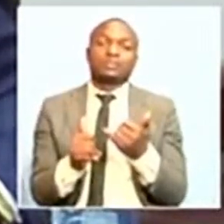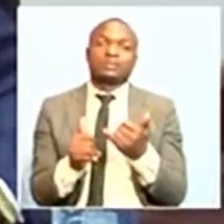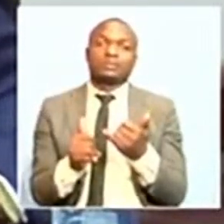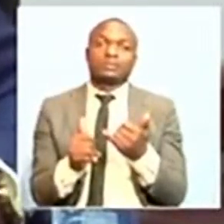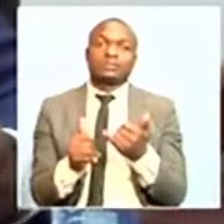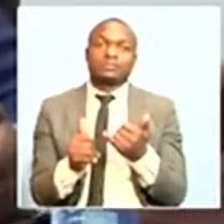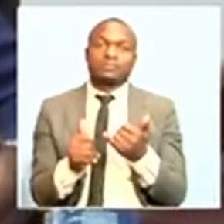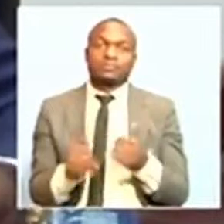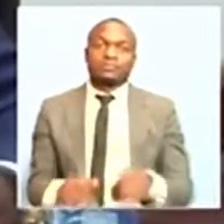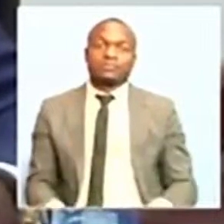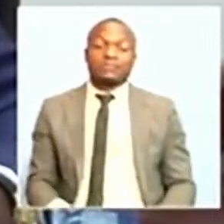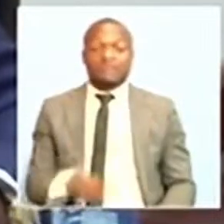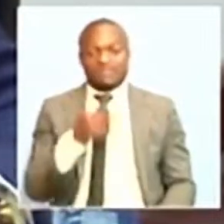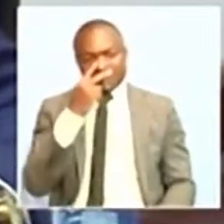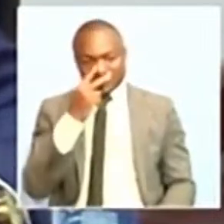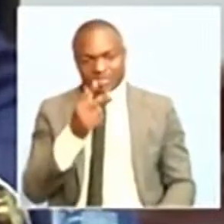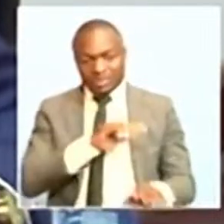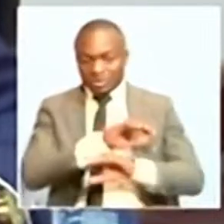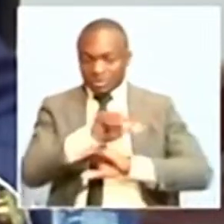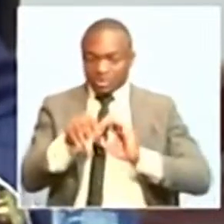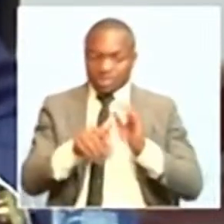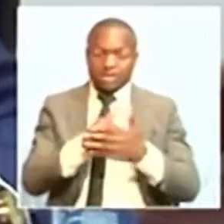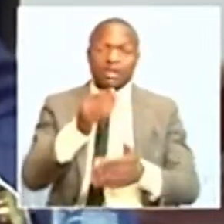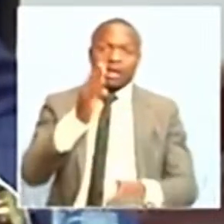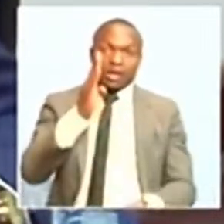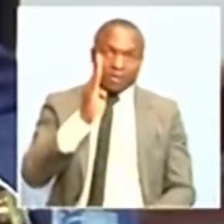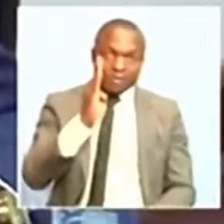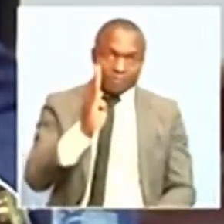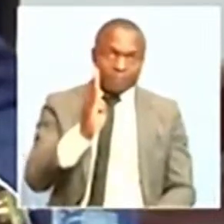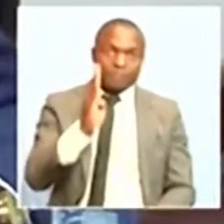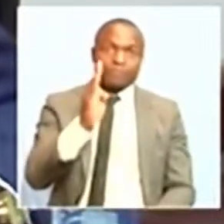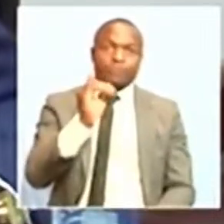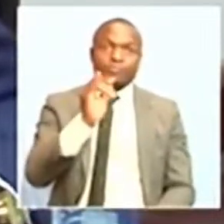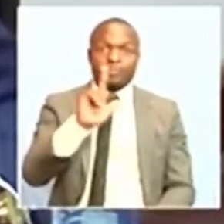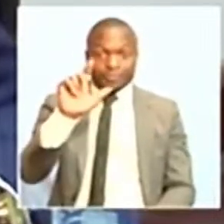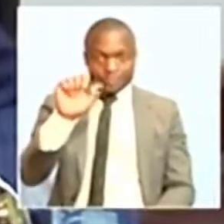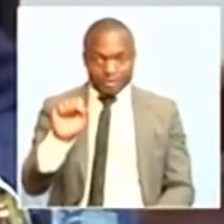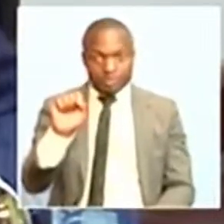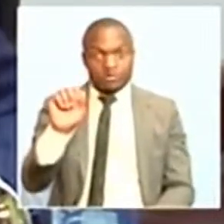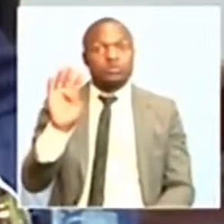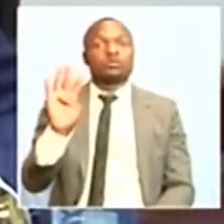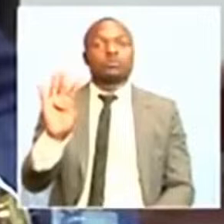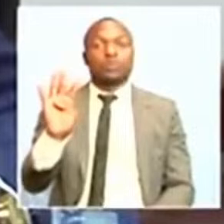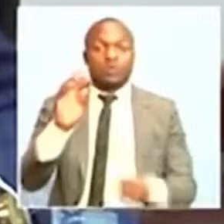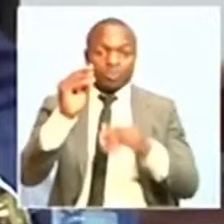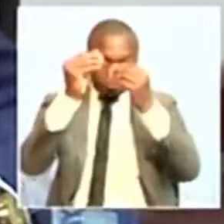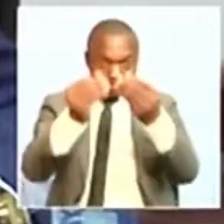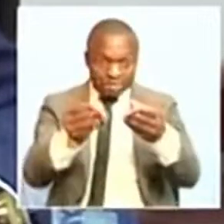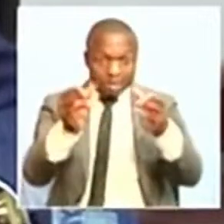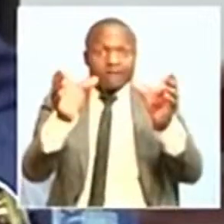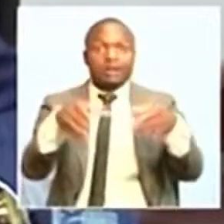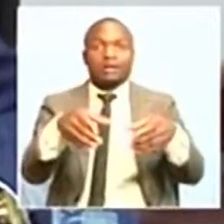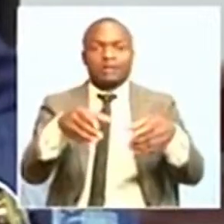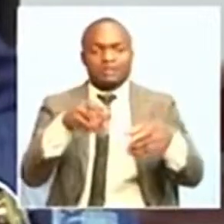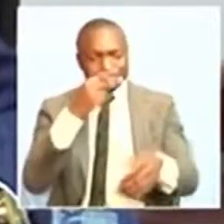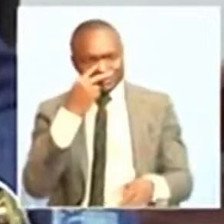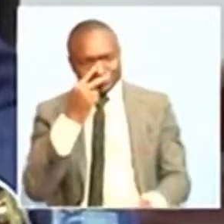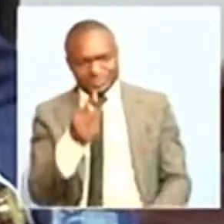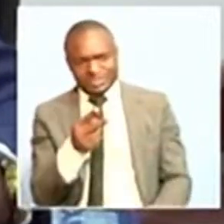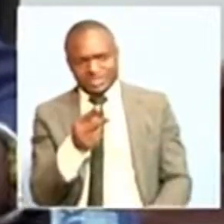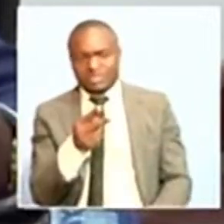we look at all the 4 bills presented before your committee, you will note that none of